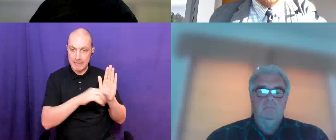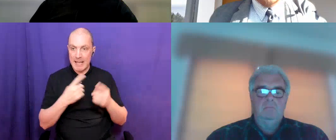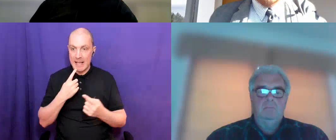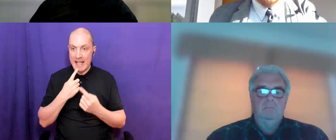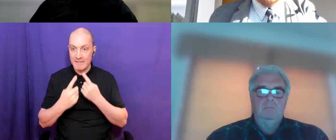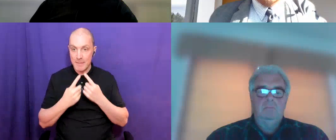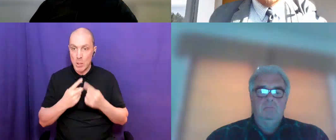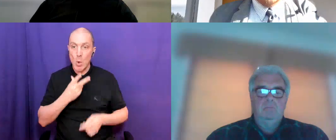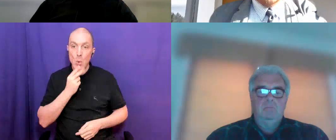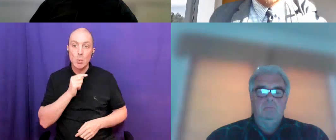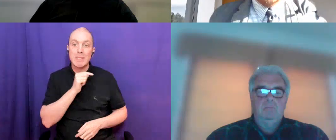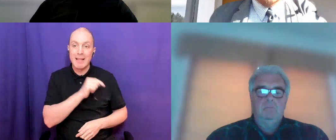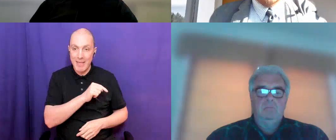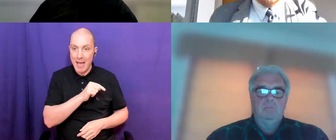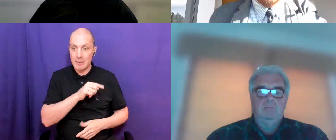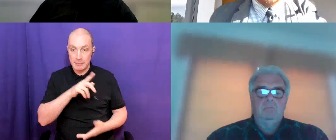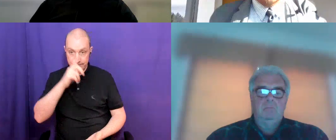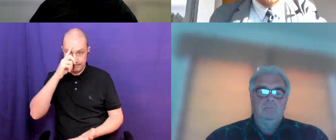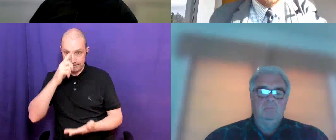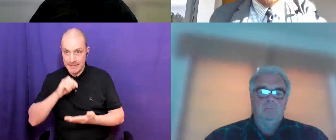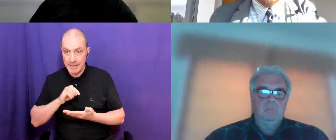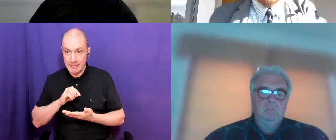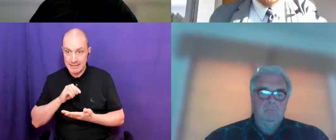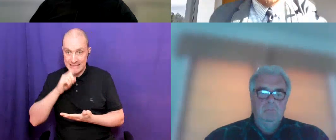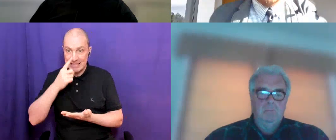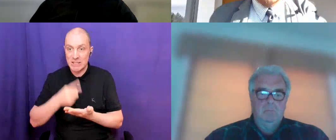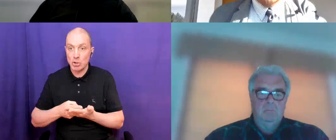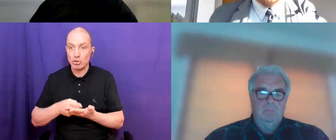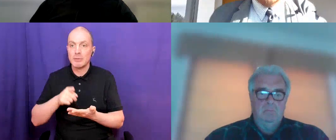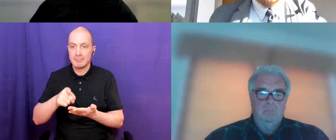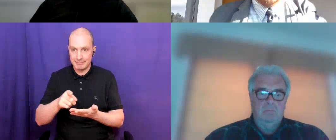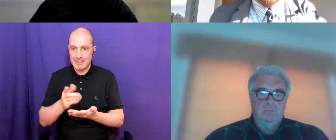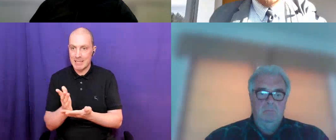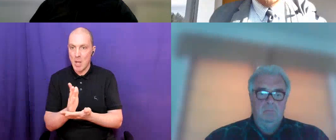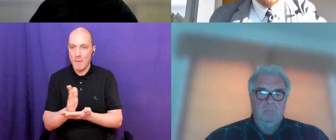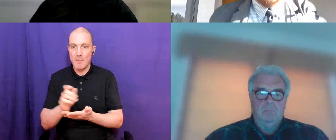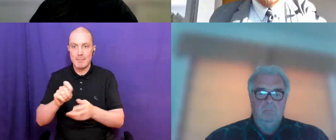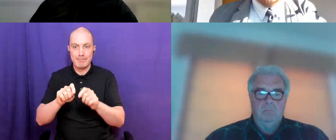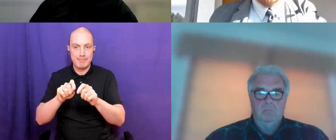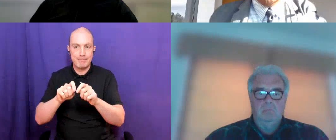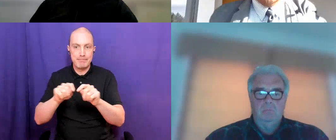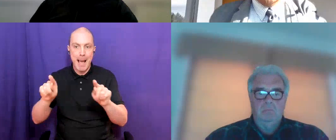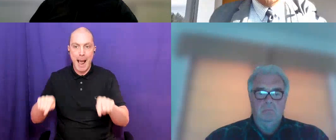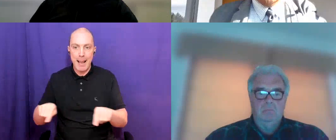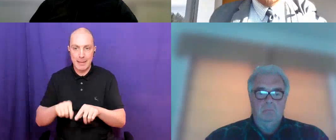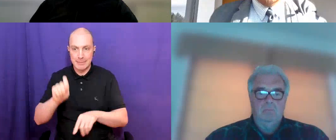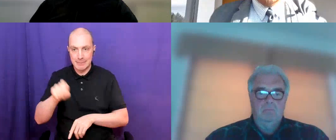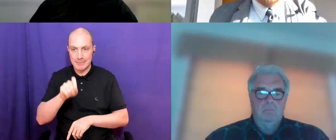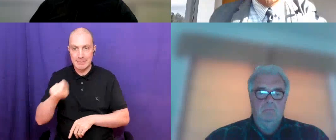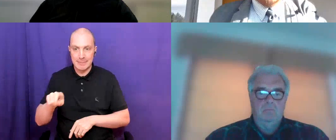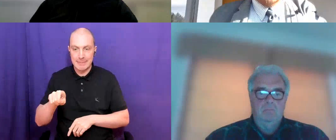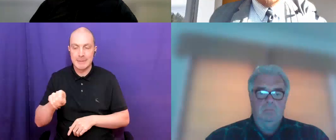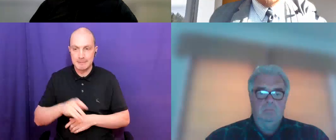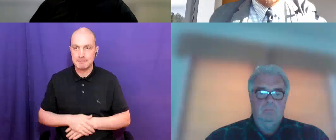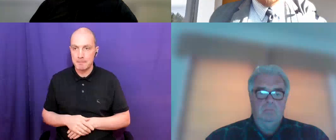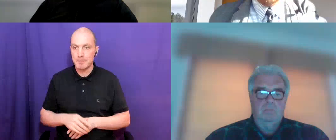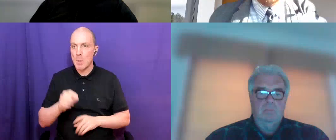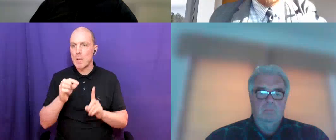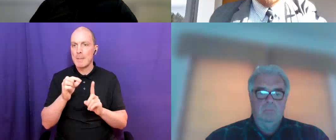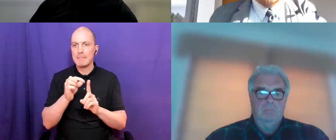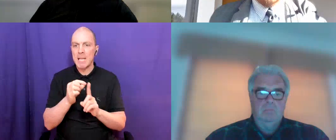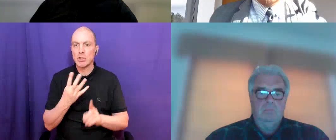ballots. And a copy of the Electoral Commission's placemat is in that information pack at page 40, just to signpost it for you.